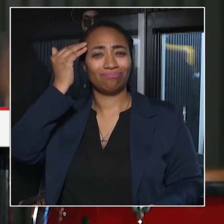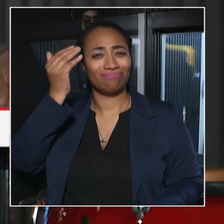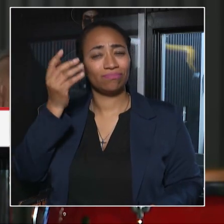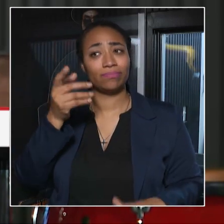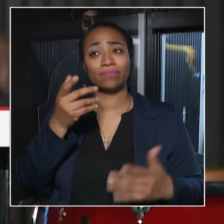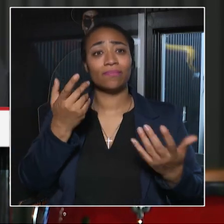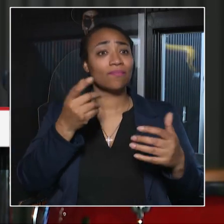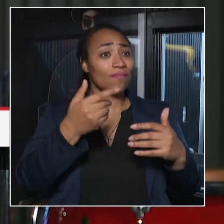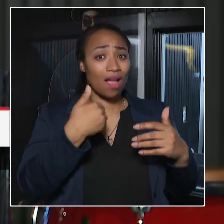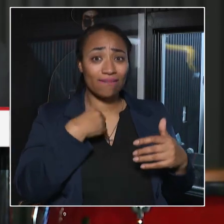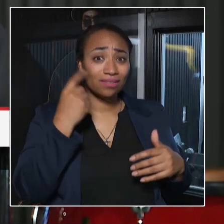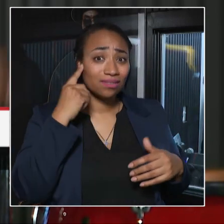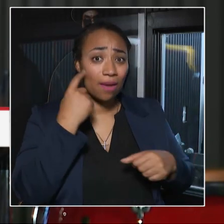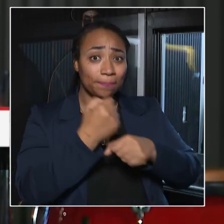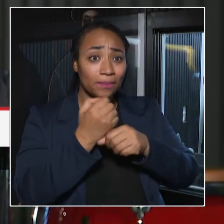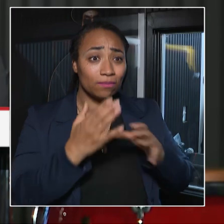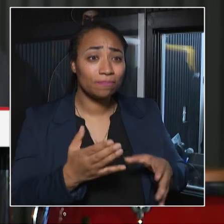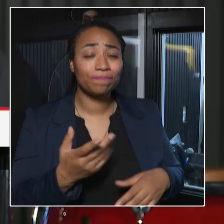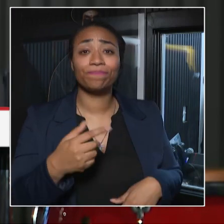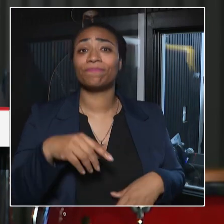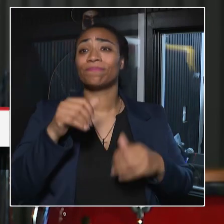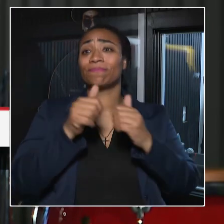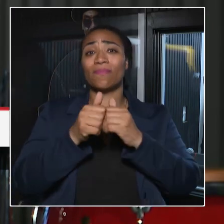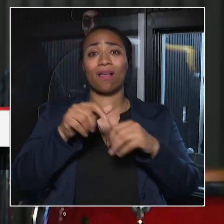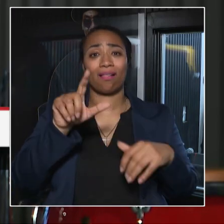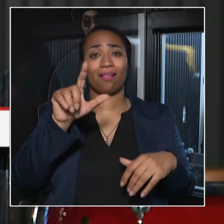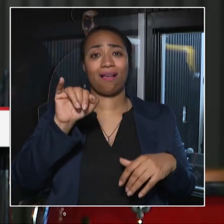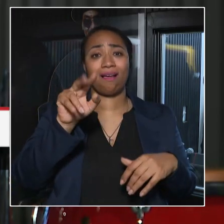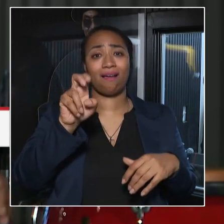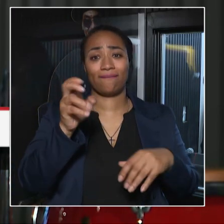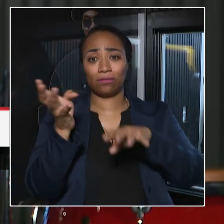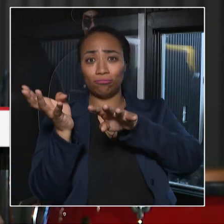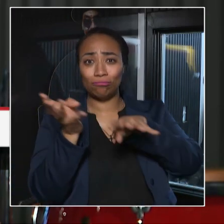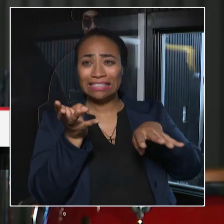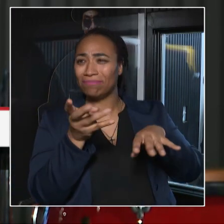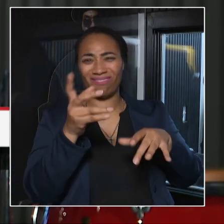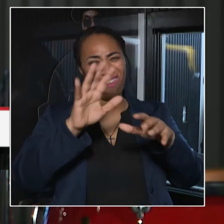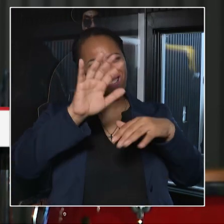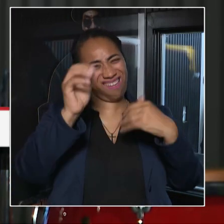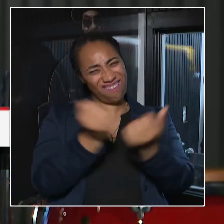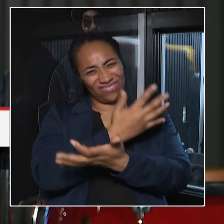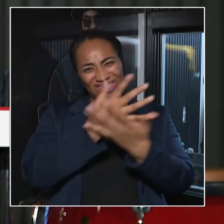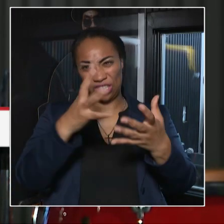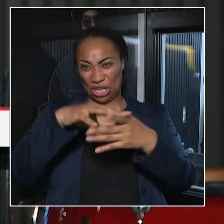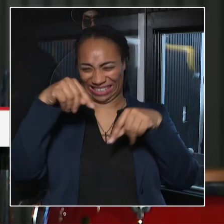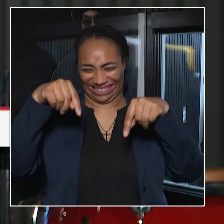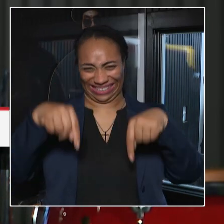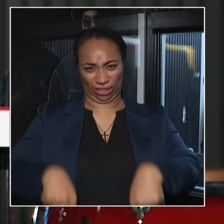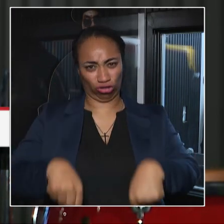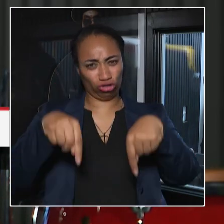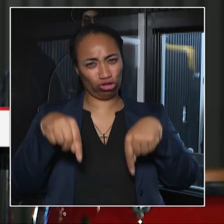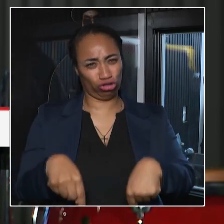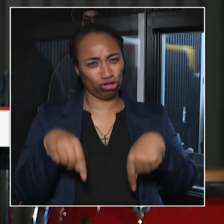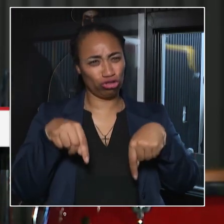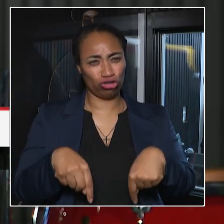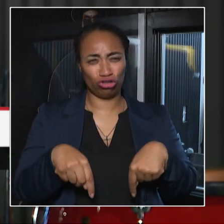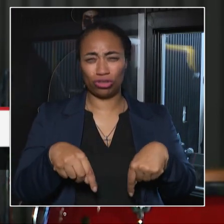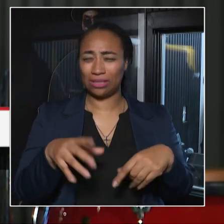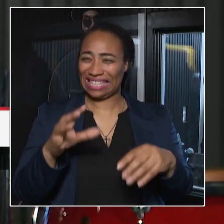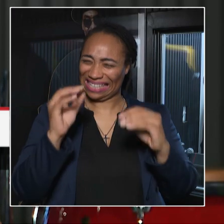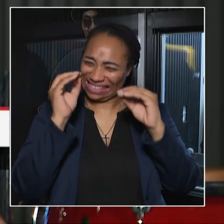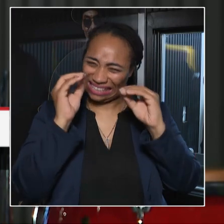right here. Monday, Tuesday, Wednesday, that's what will be going on here. And then the other thing I want to say, I'll close with this. Our hours of